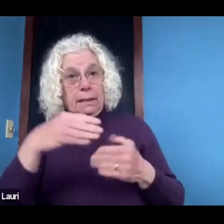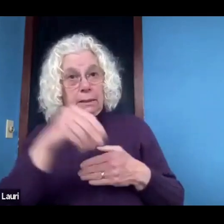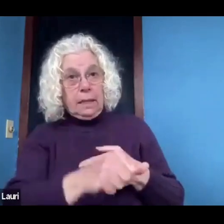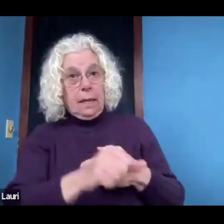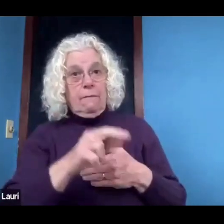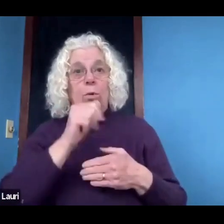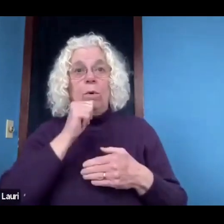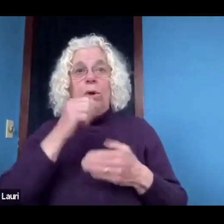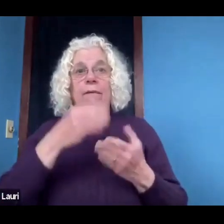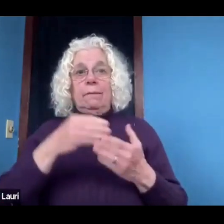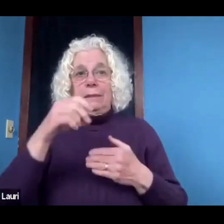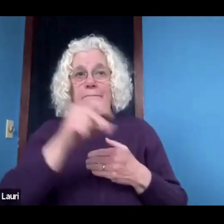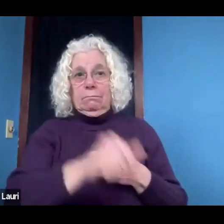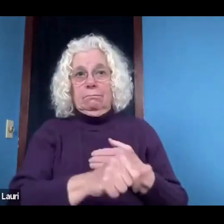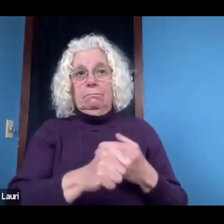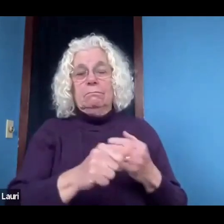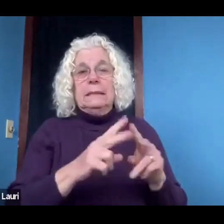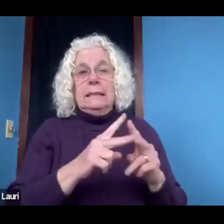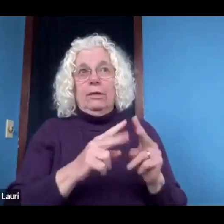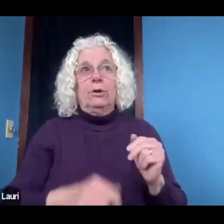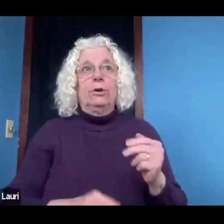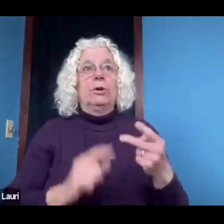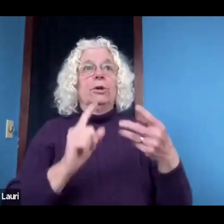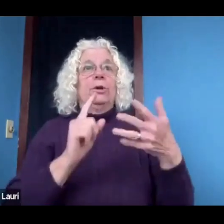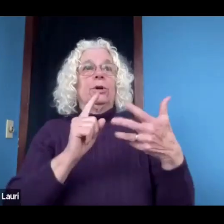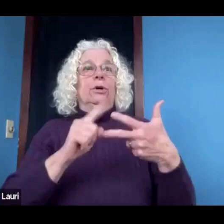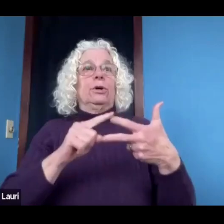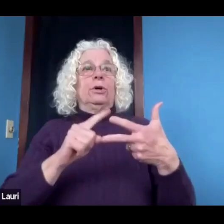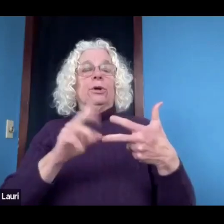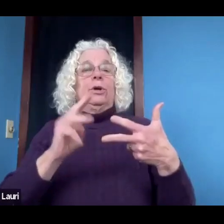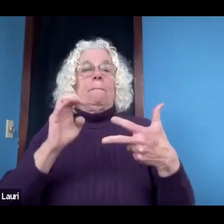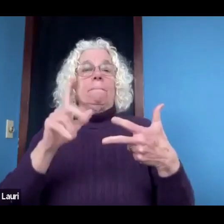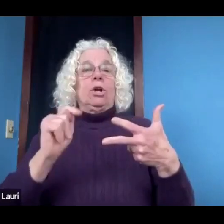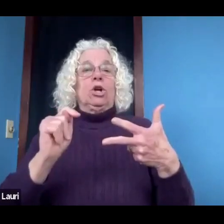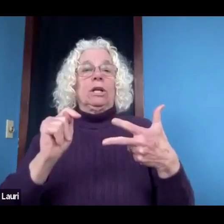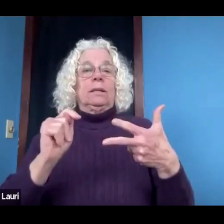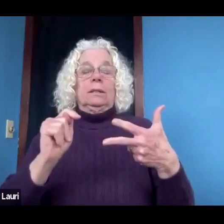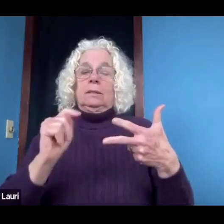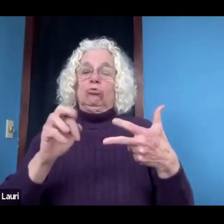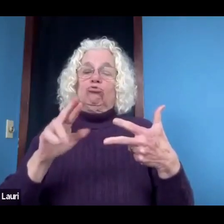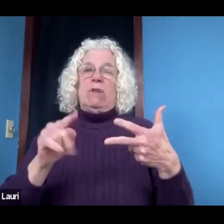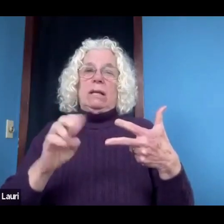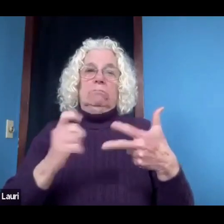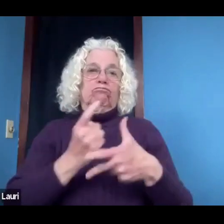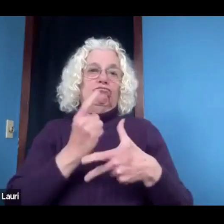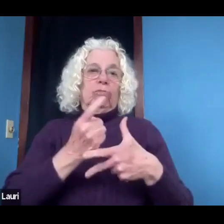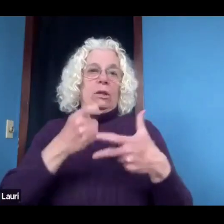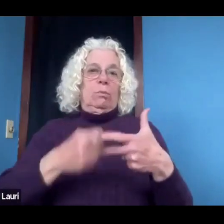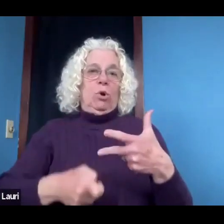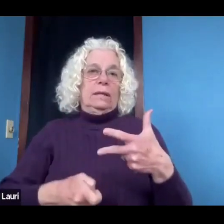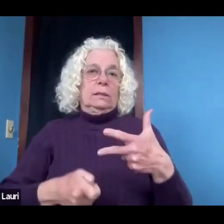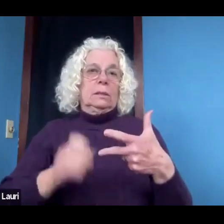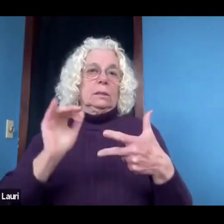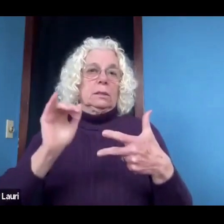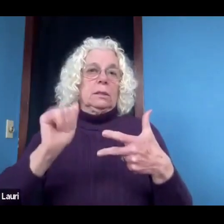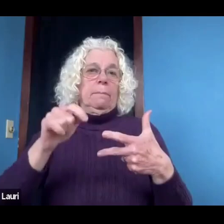privately subsidized. We also have market rate apartments. These are just your